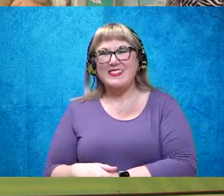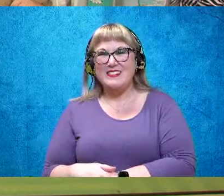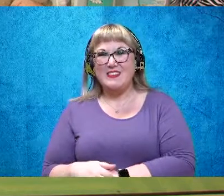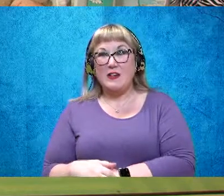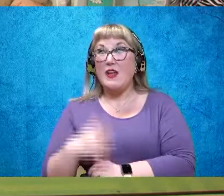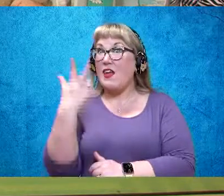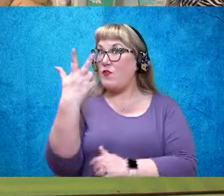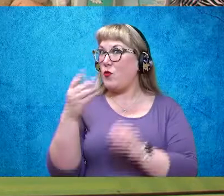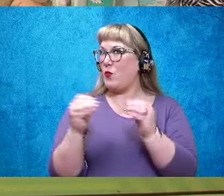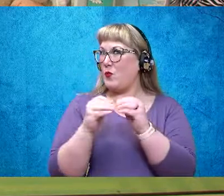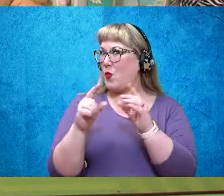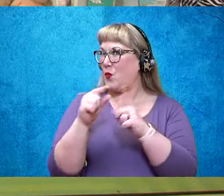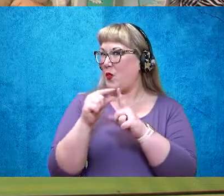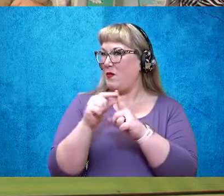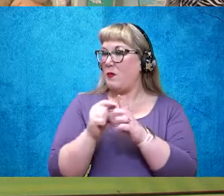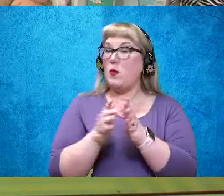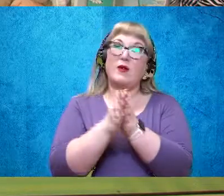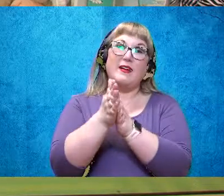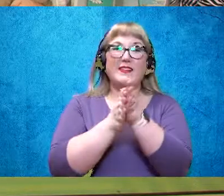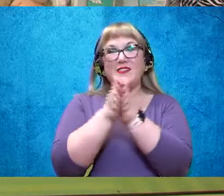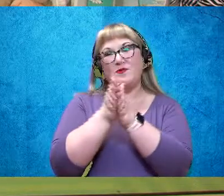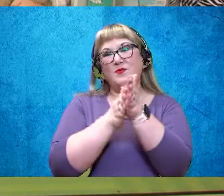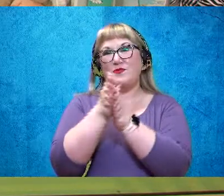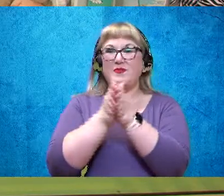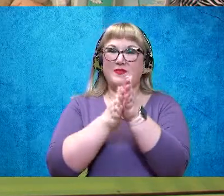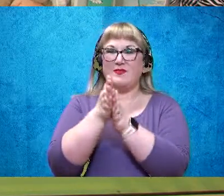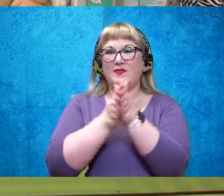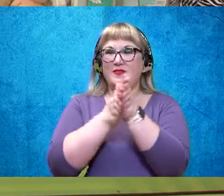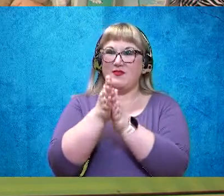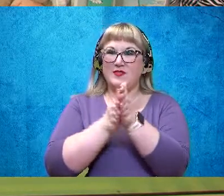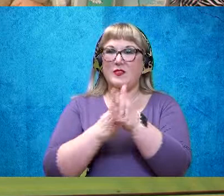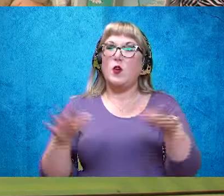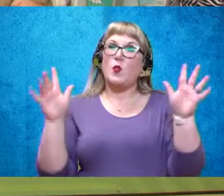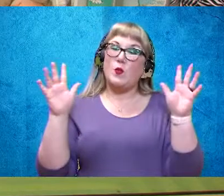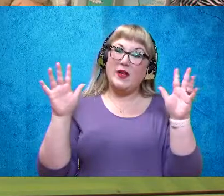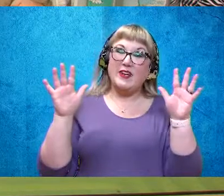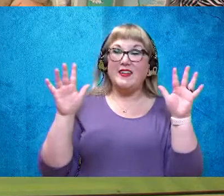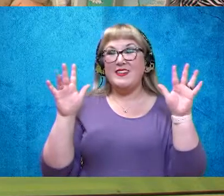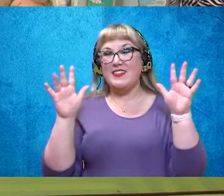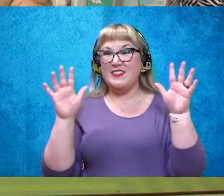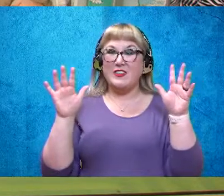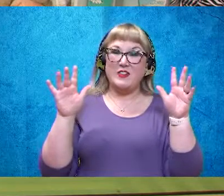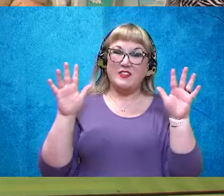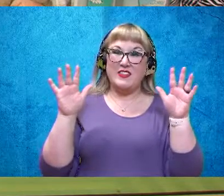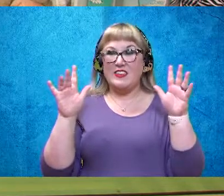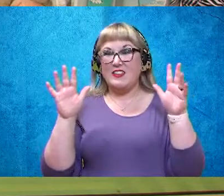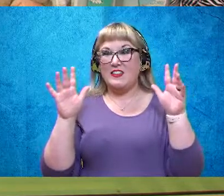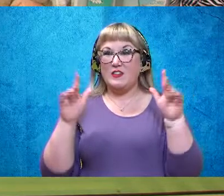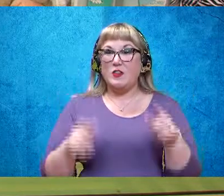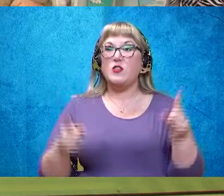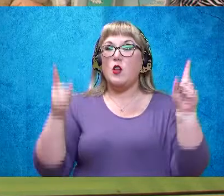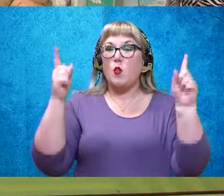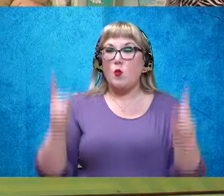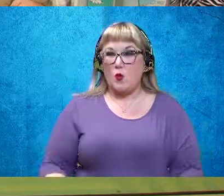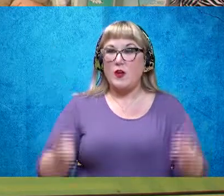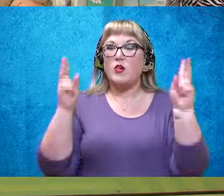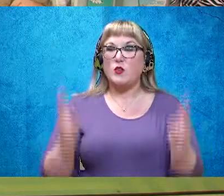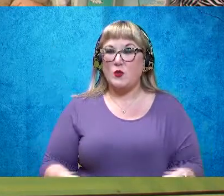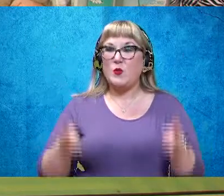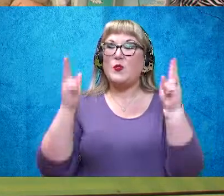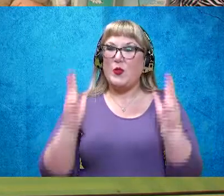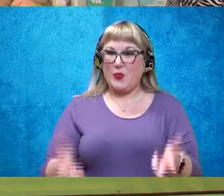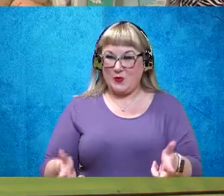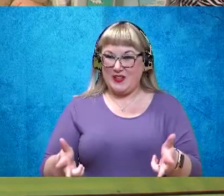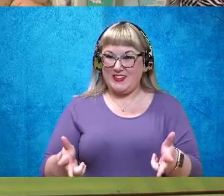3 more words. Rub your hands together, wiggle your fingers, 1,